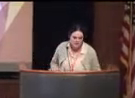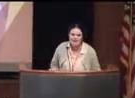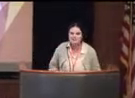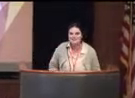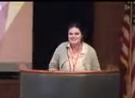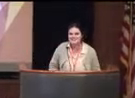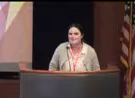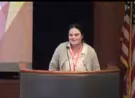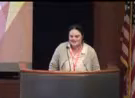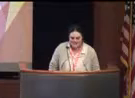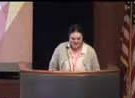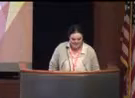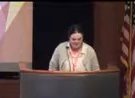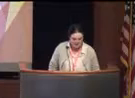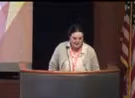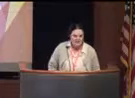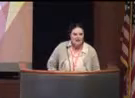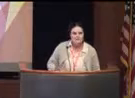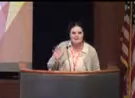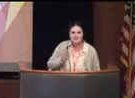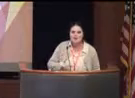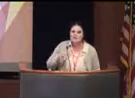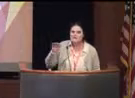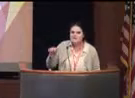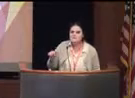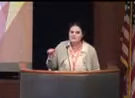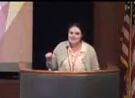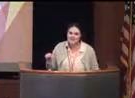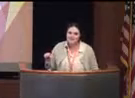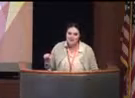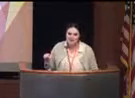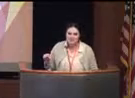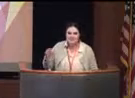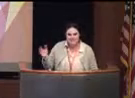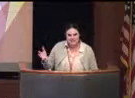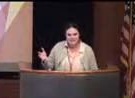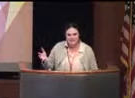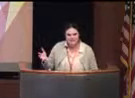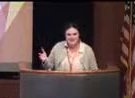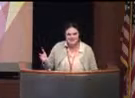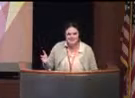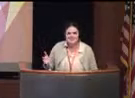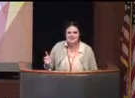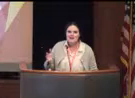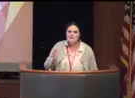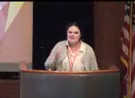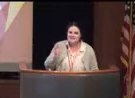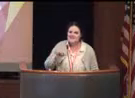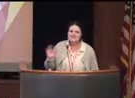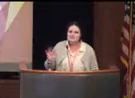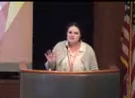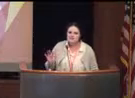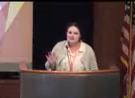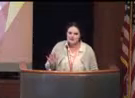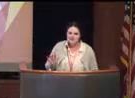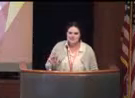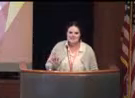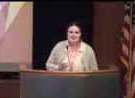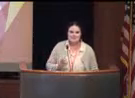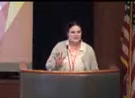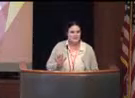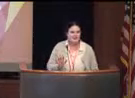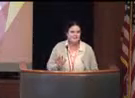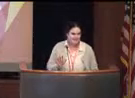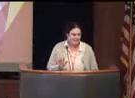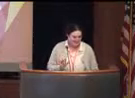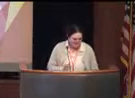big questions up on the slide. But the goal of this particular project, the Delphi process, was not to answer those big questions. It would